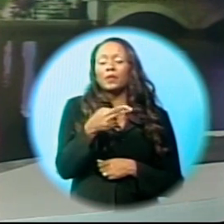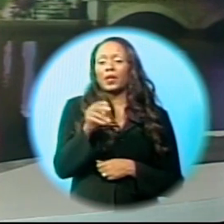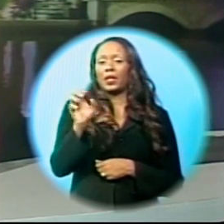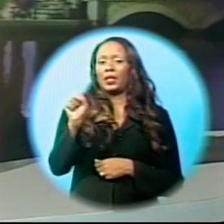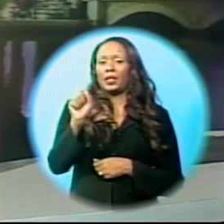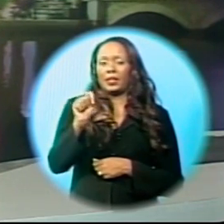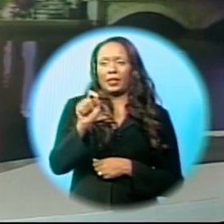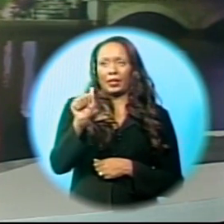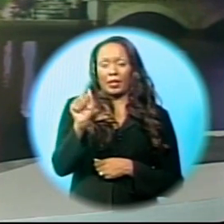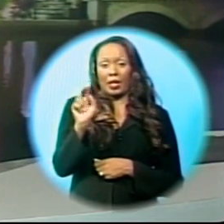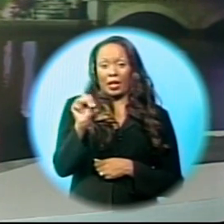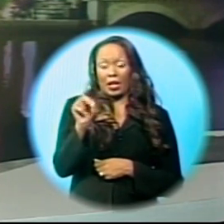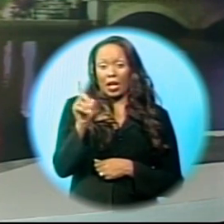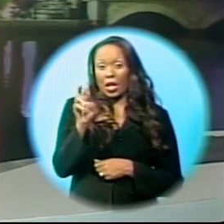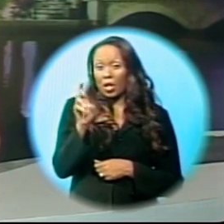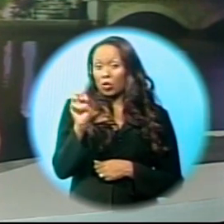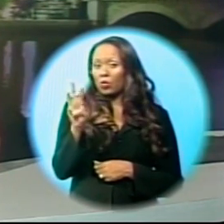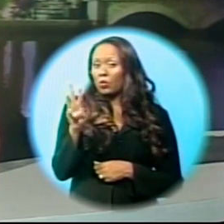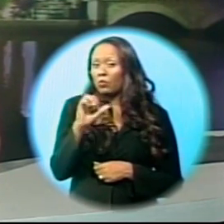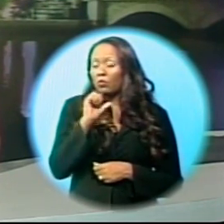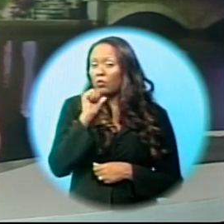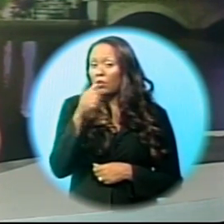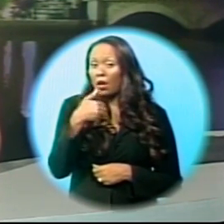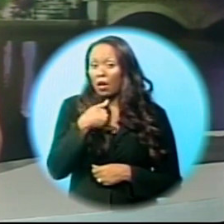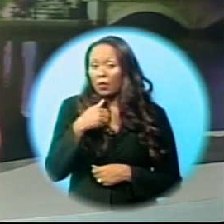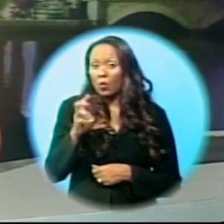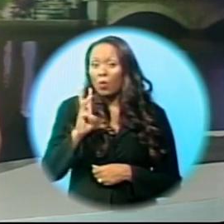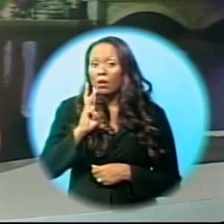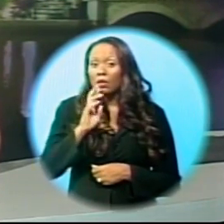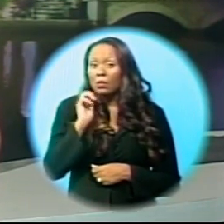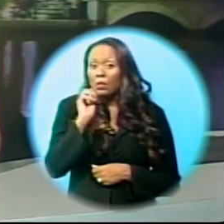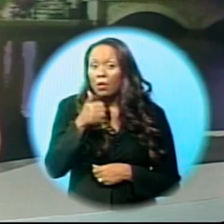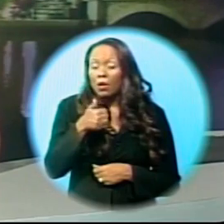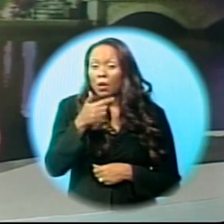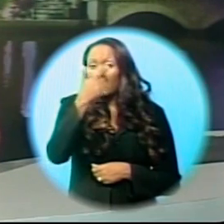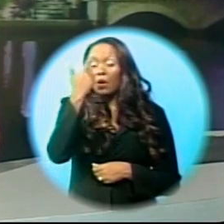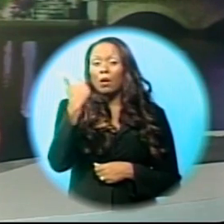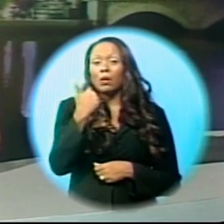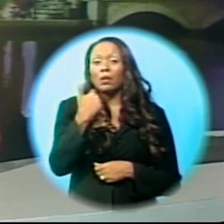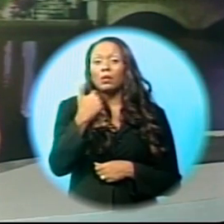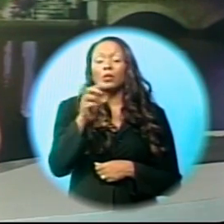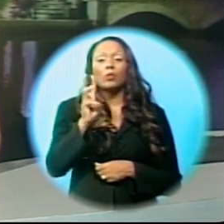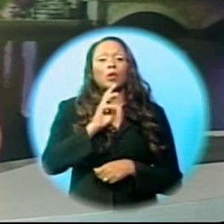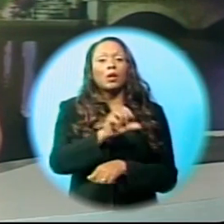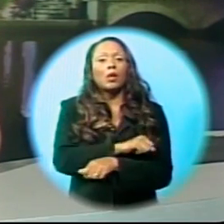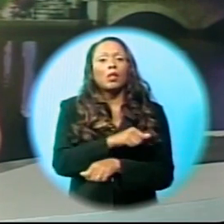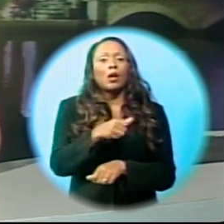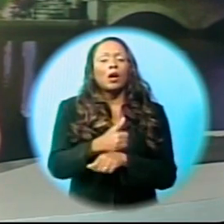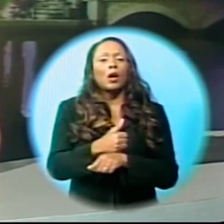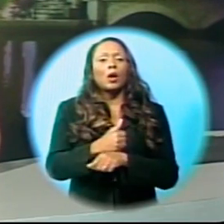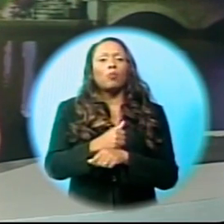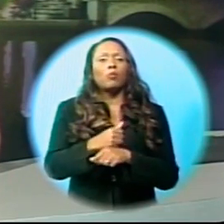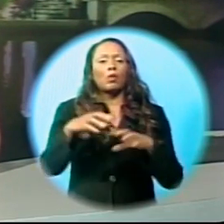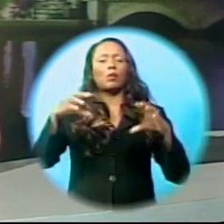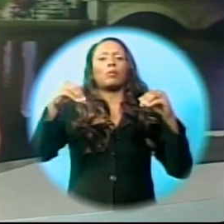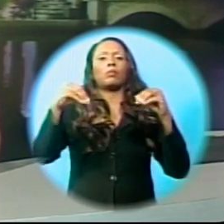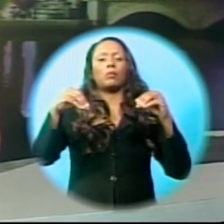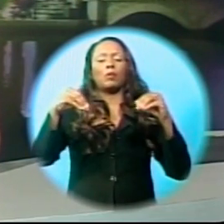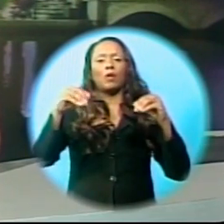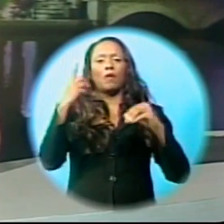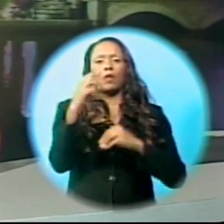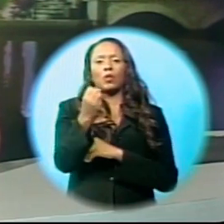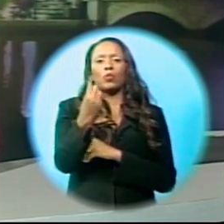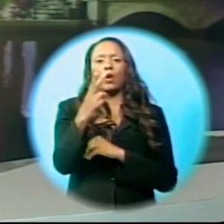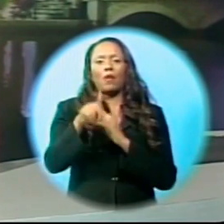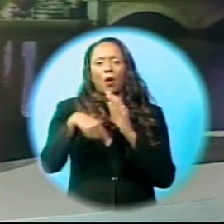is part of the Barbados Water Authority shutdown for its mains laying program in Package B. It will last for 12 hours from